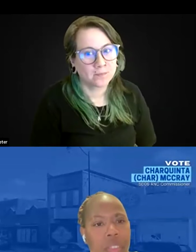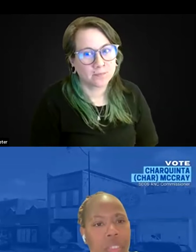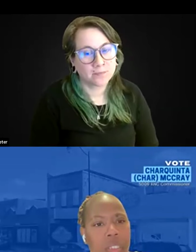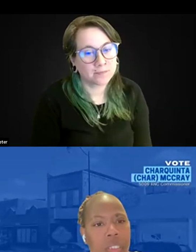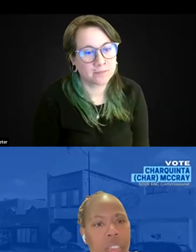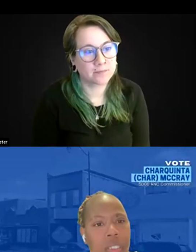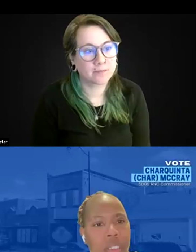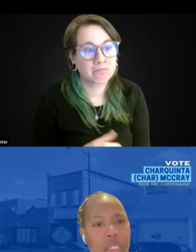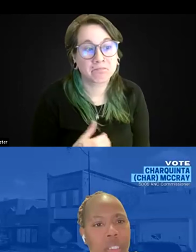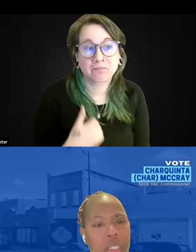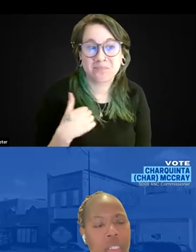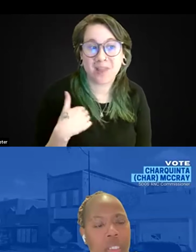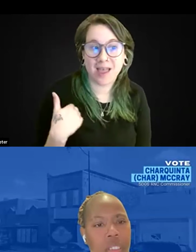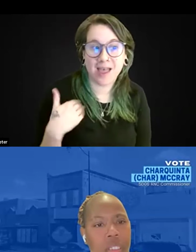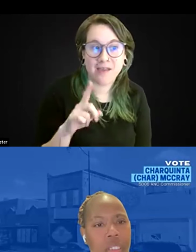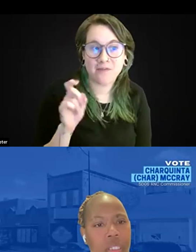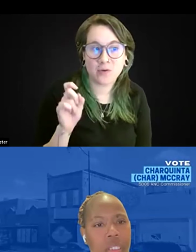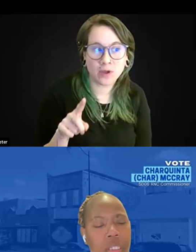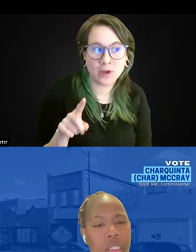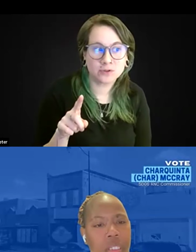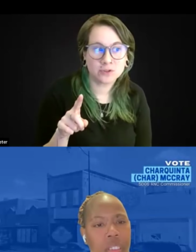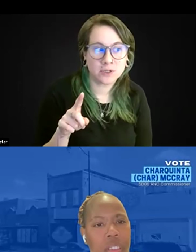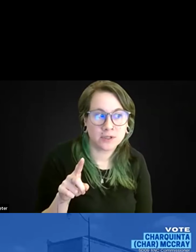I have a question about